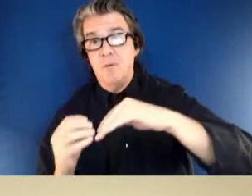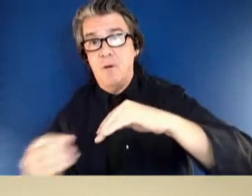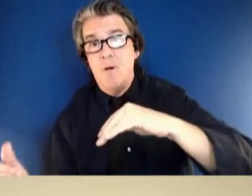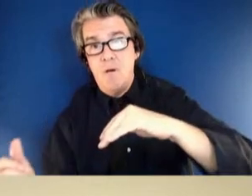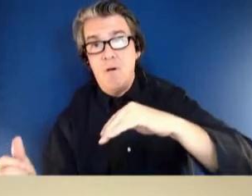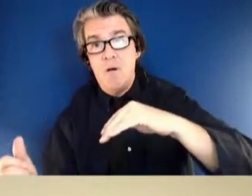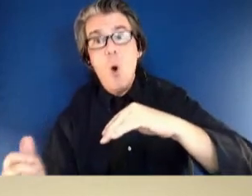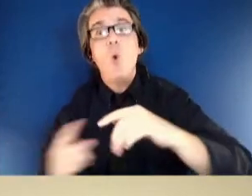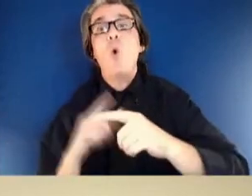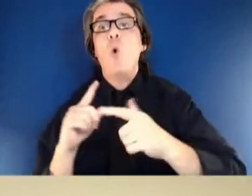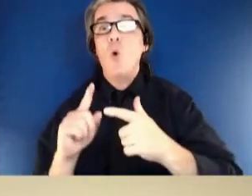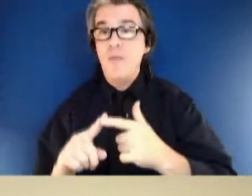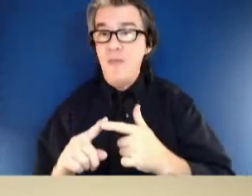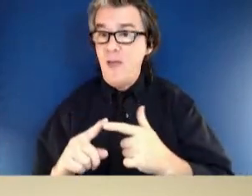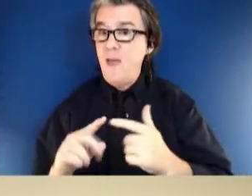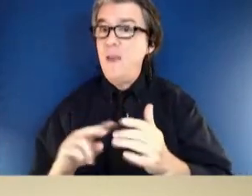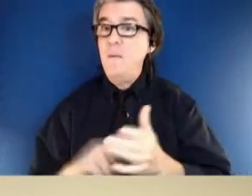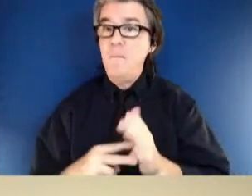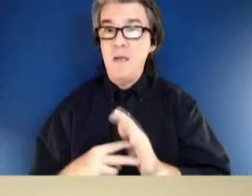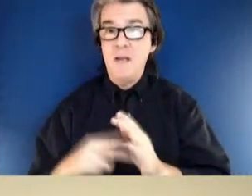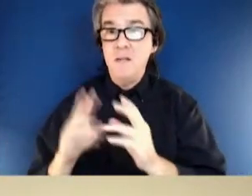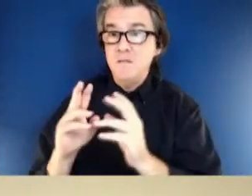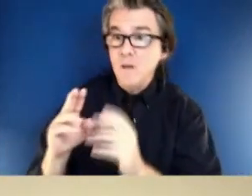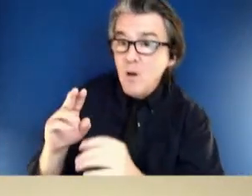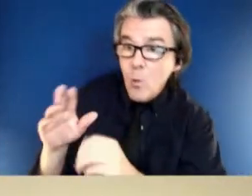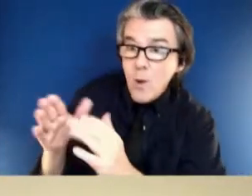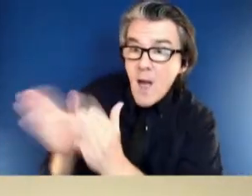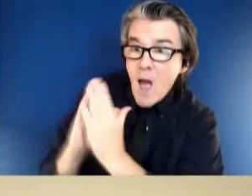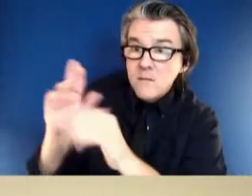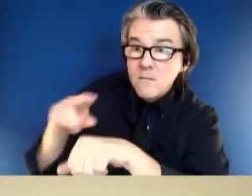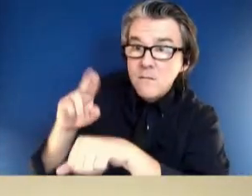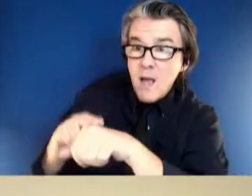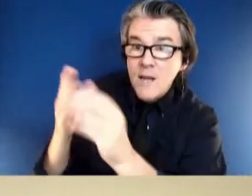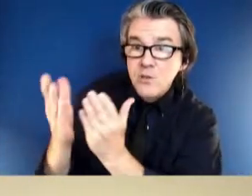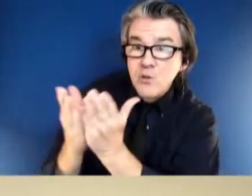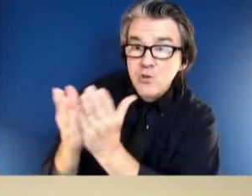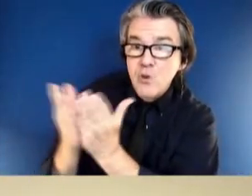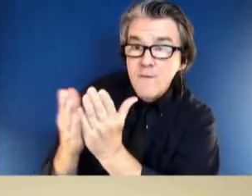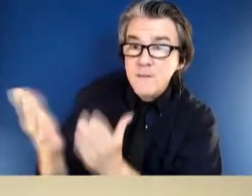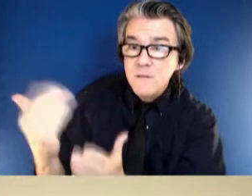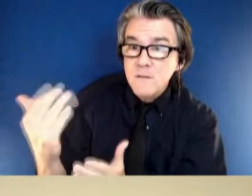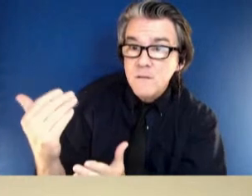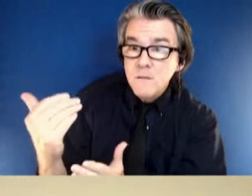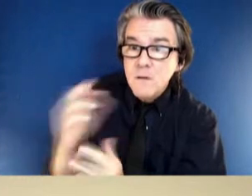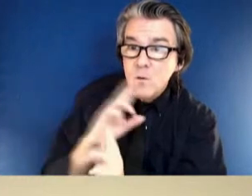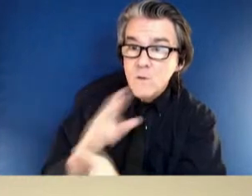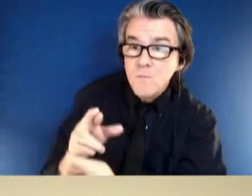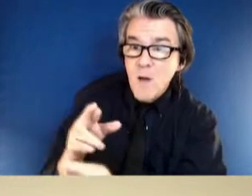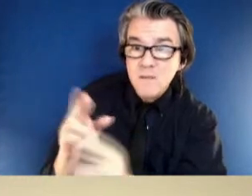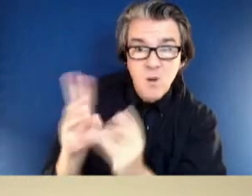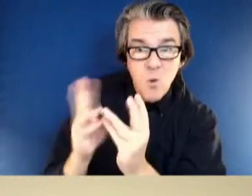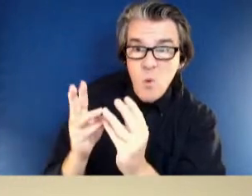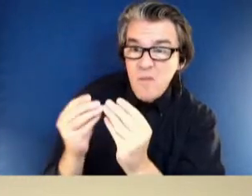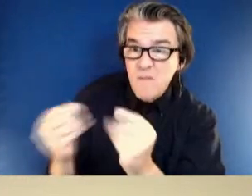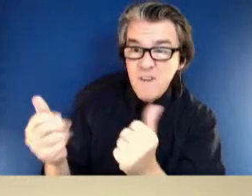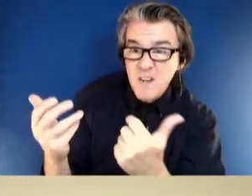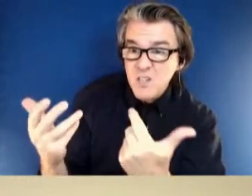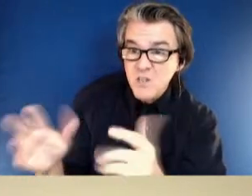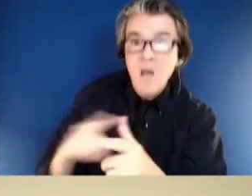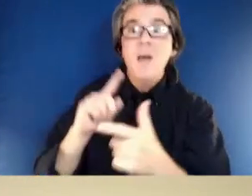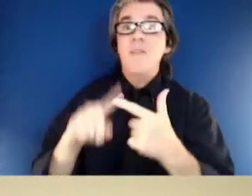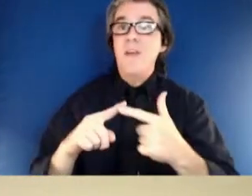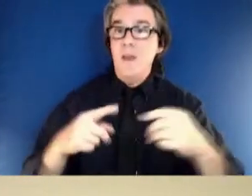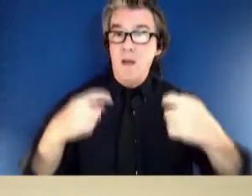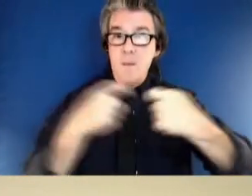earlier than anticipated, and we should be able to begin restoration sooner. Again, as mentioned in my remarks, there is